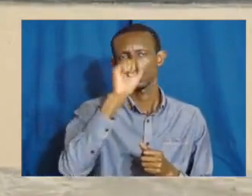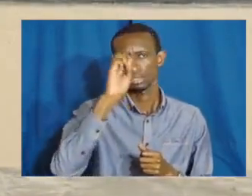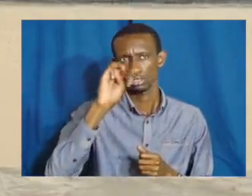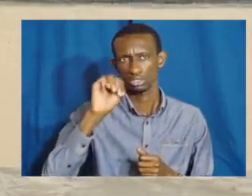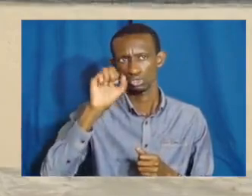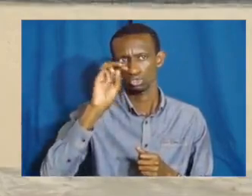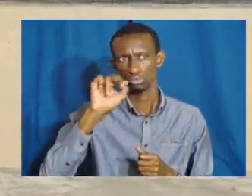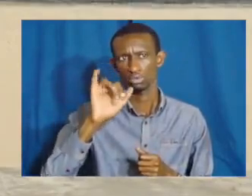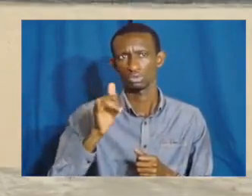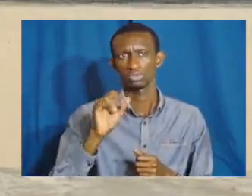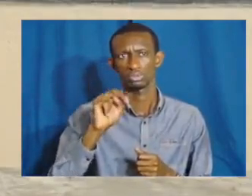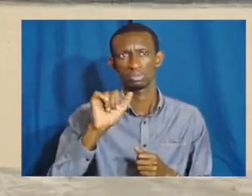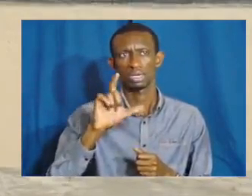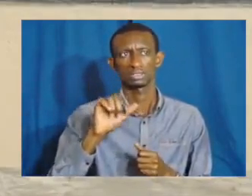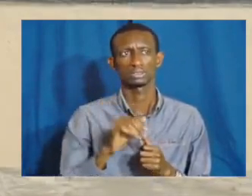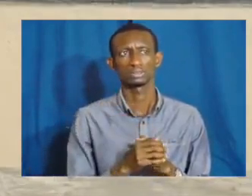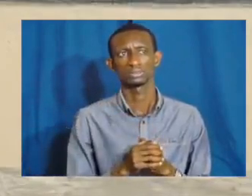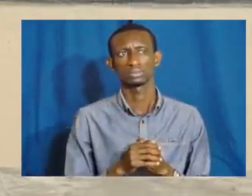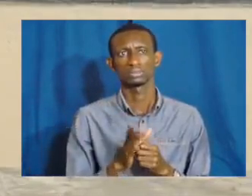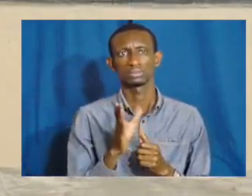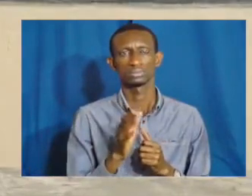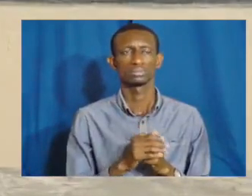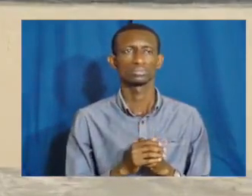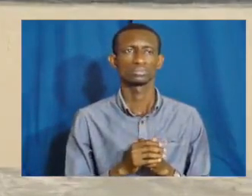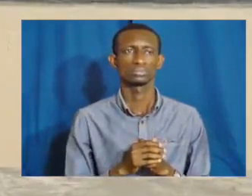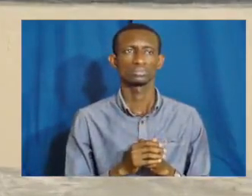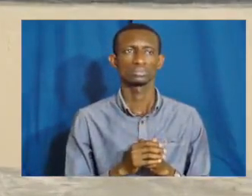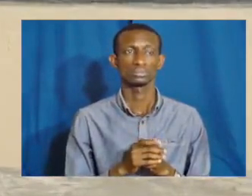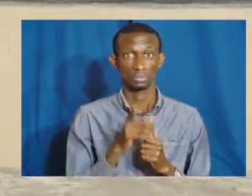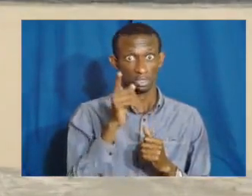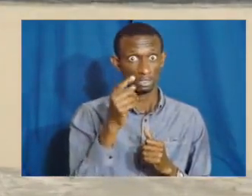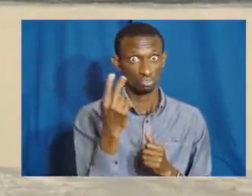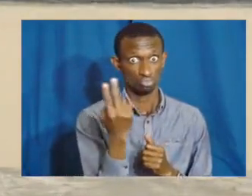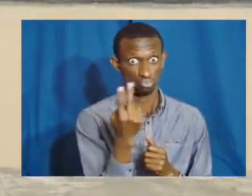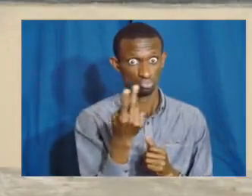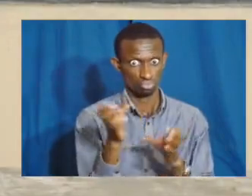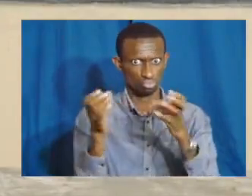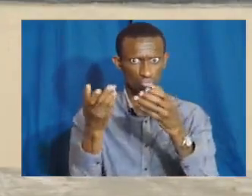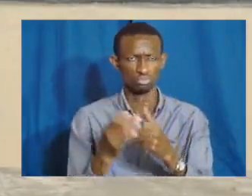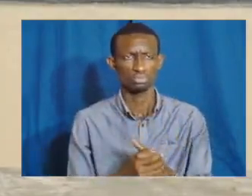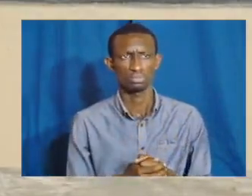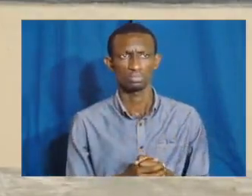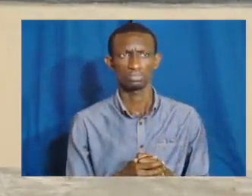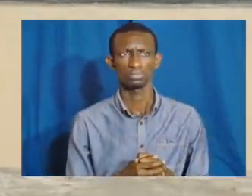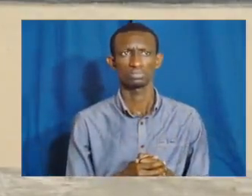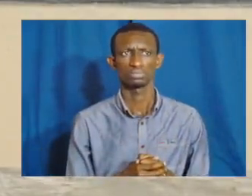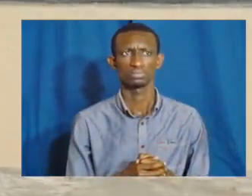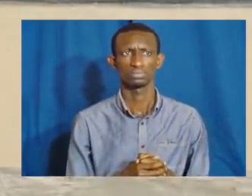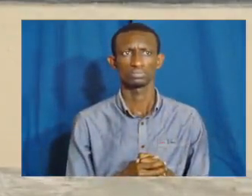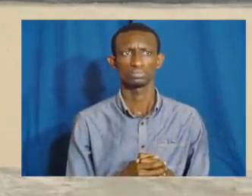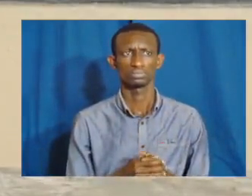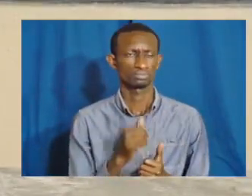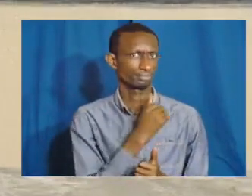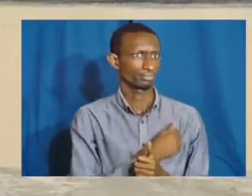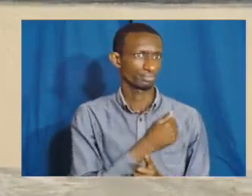isomers. No, sorry. I beg your pardon. These two compounds, I think we are starting with,